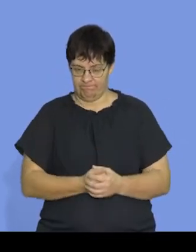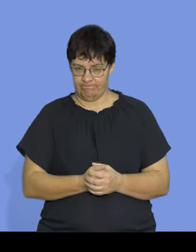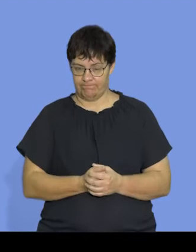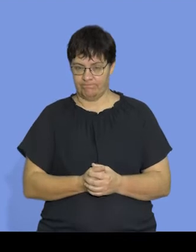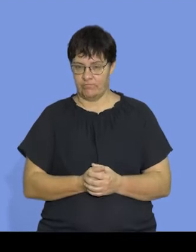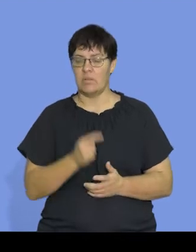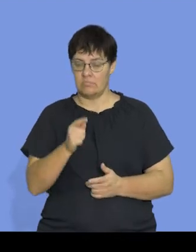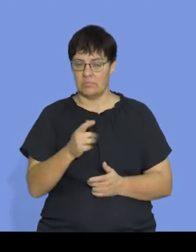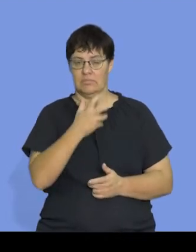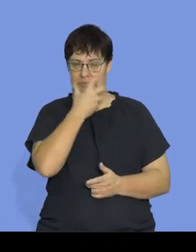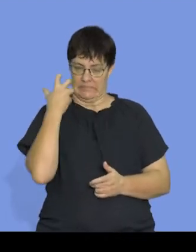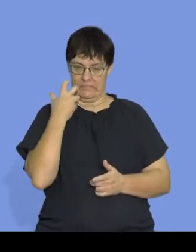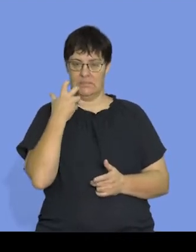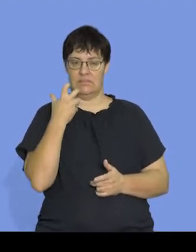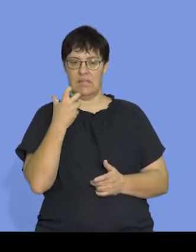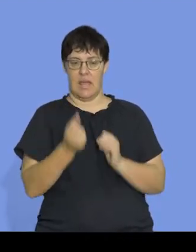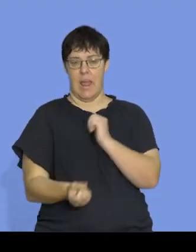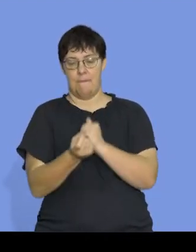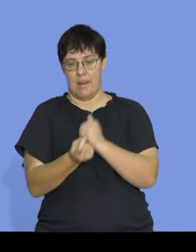of reaction, okay?